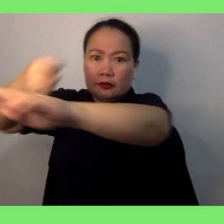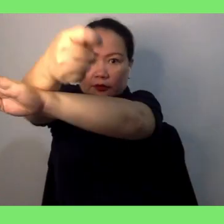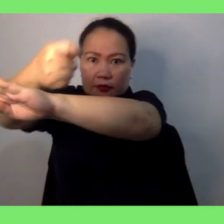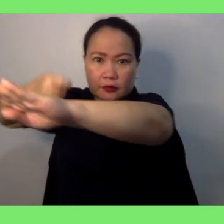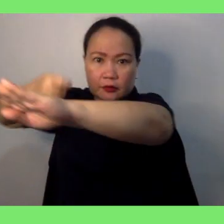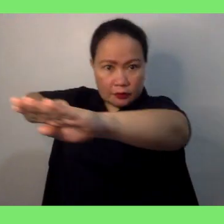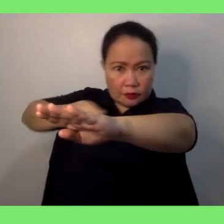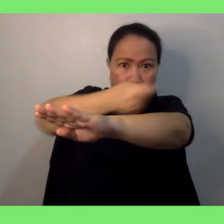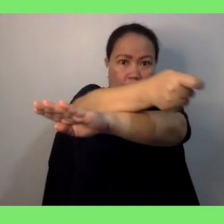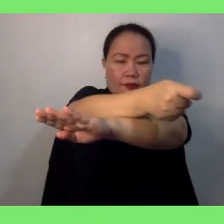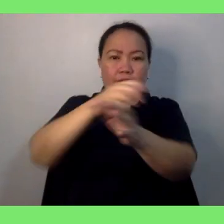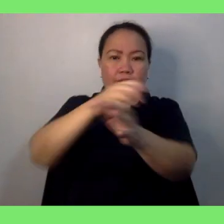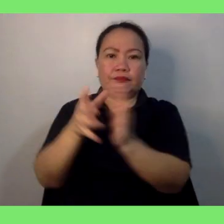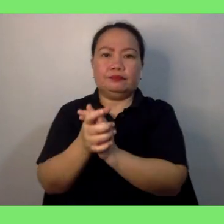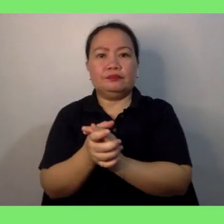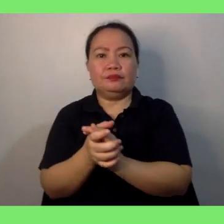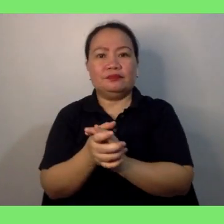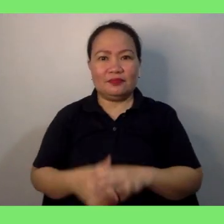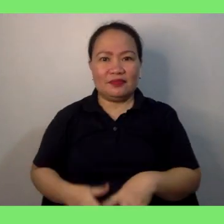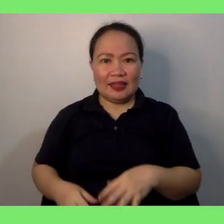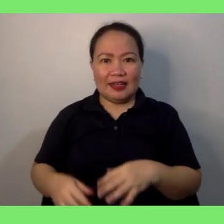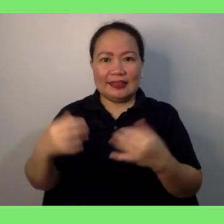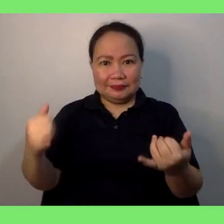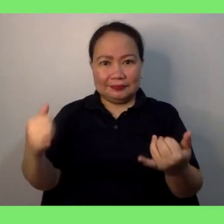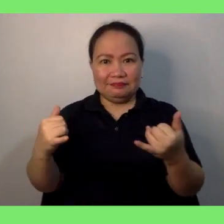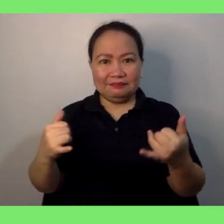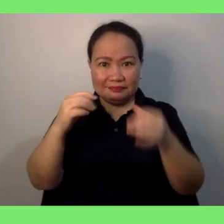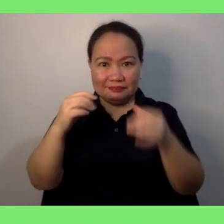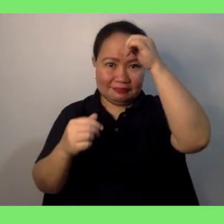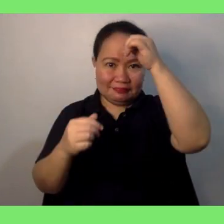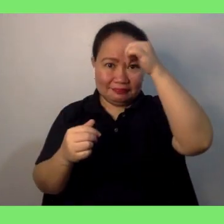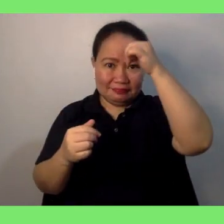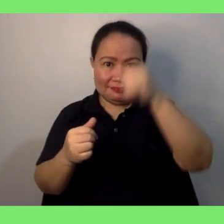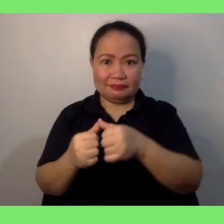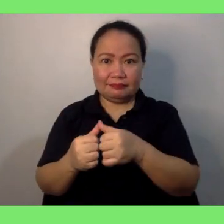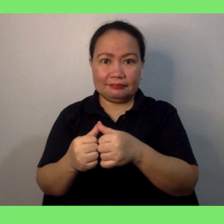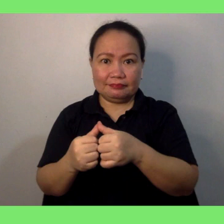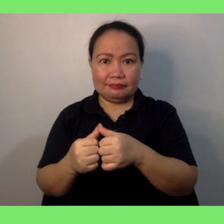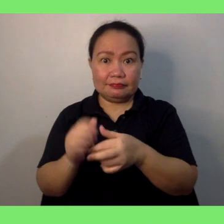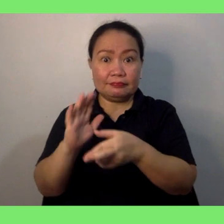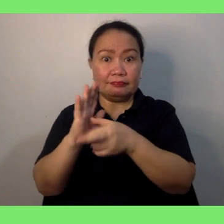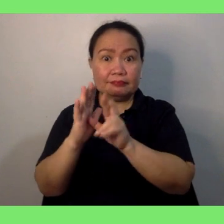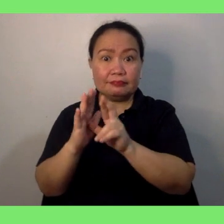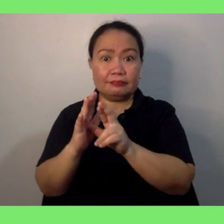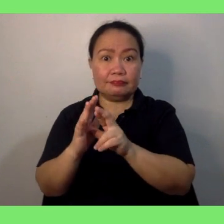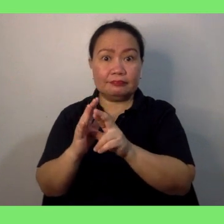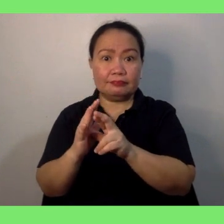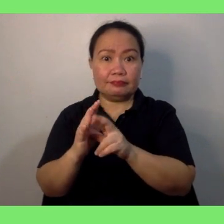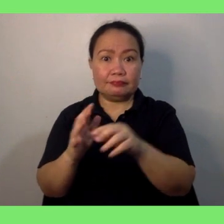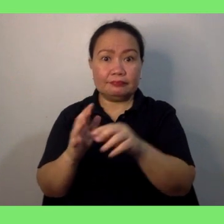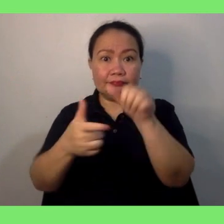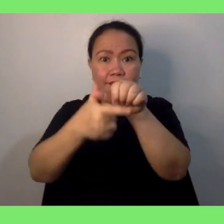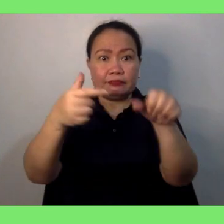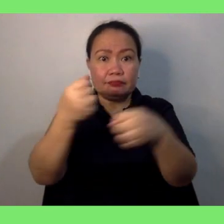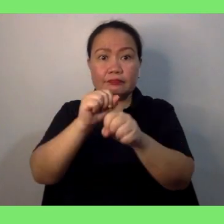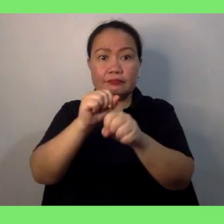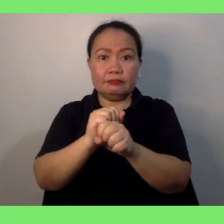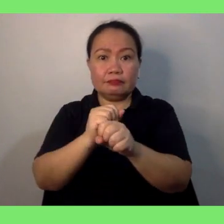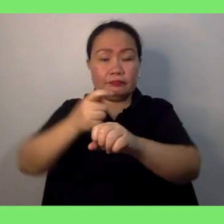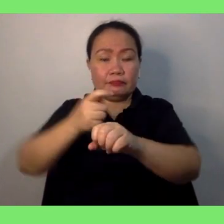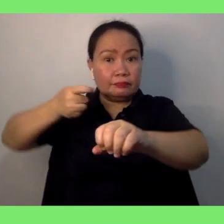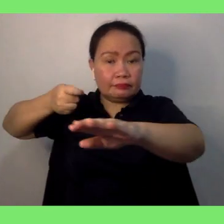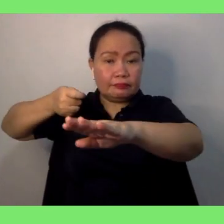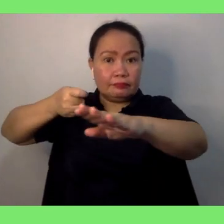So, recall po natin yung angles formed by transversal. So, pag meron po tayong two coplanar lines, so again